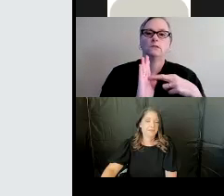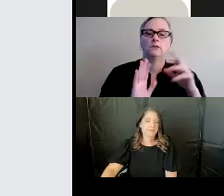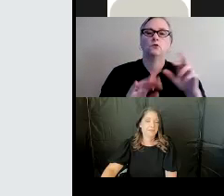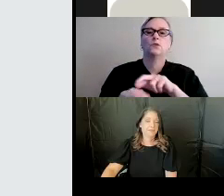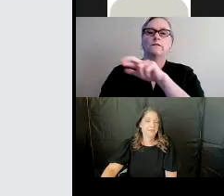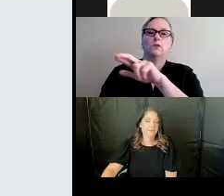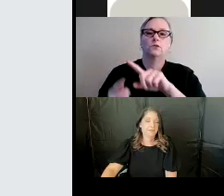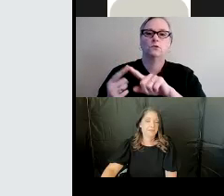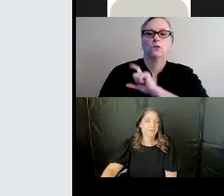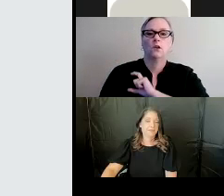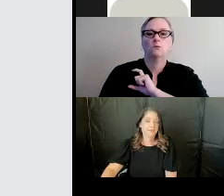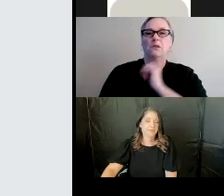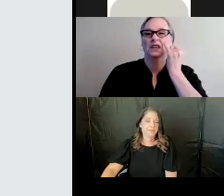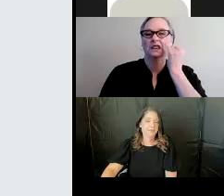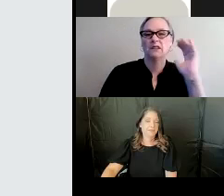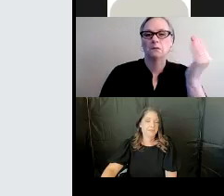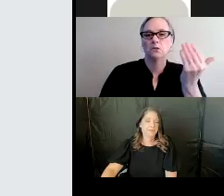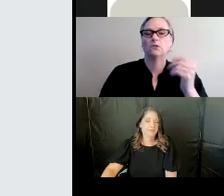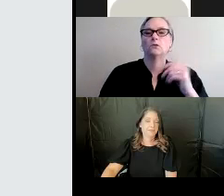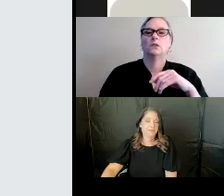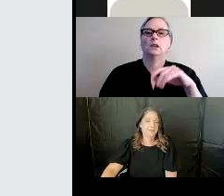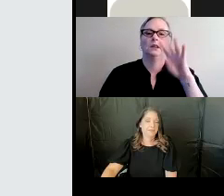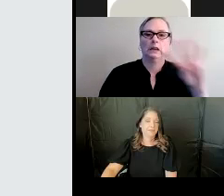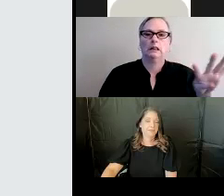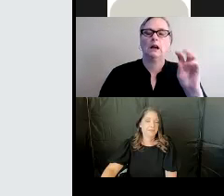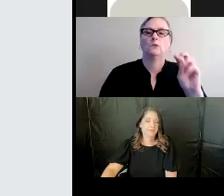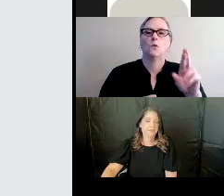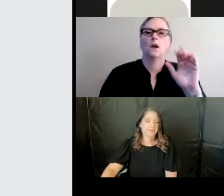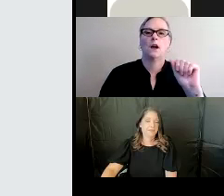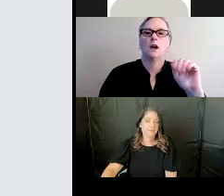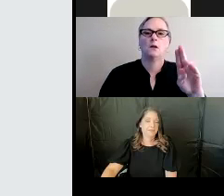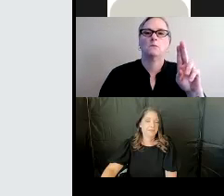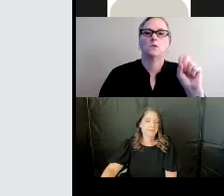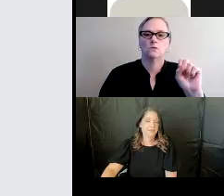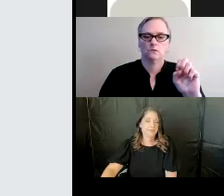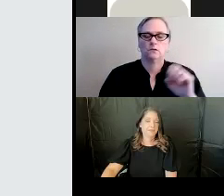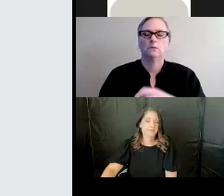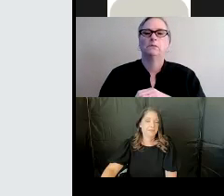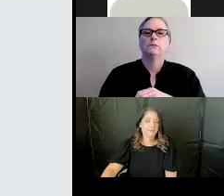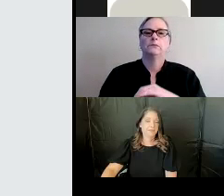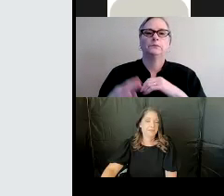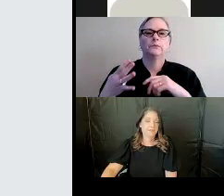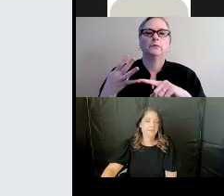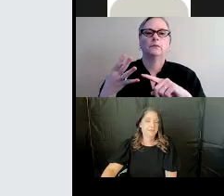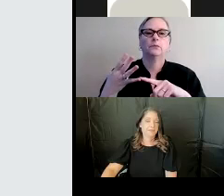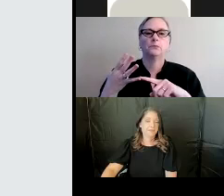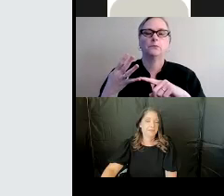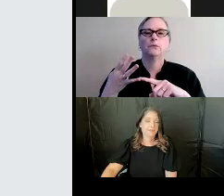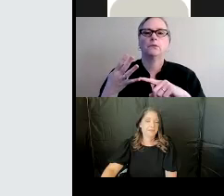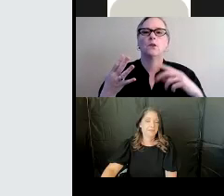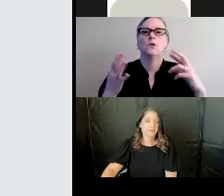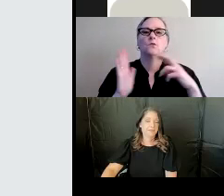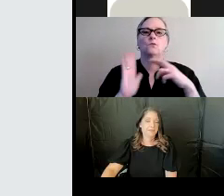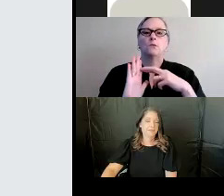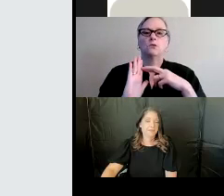it appears to be abuse or neglect has taken place, and the ombudsman representative has